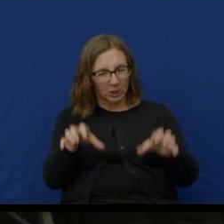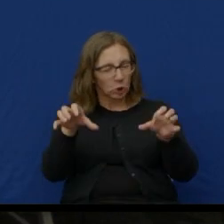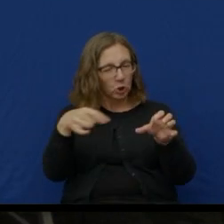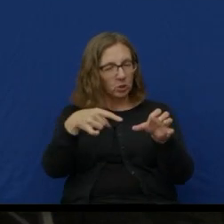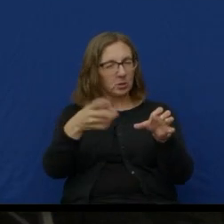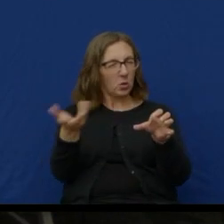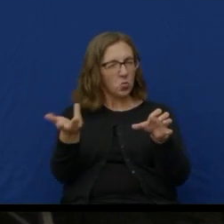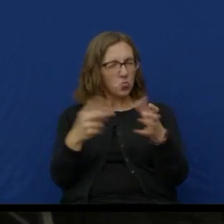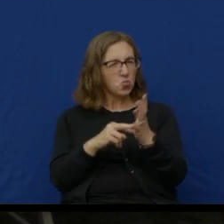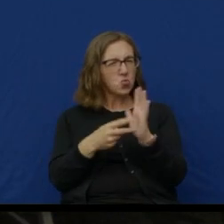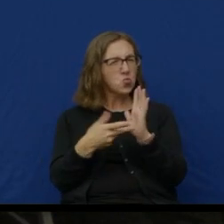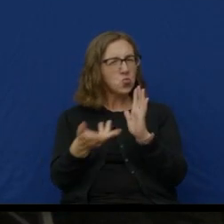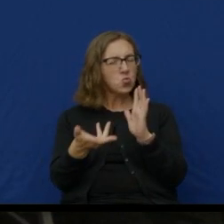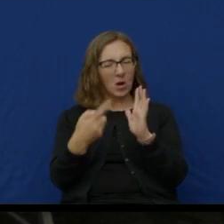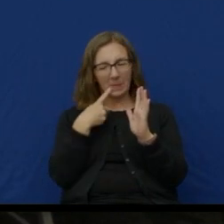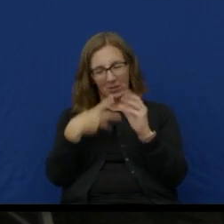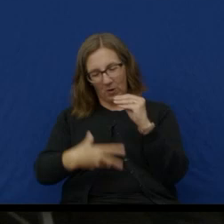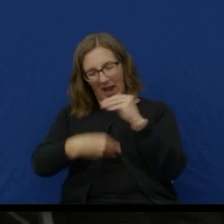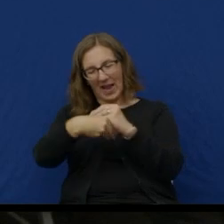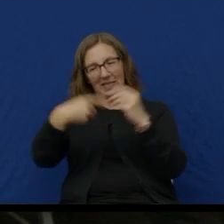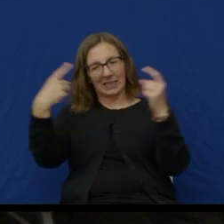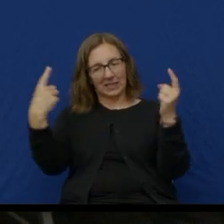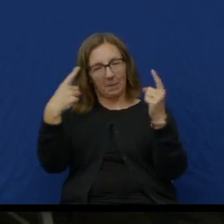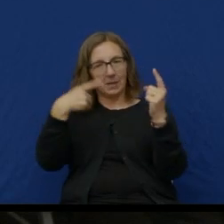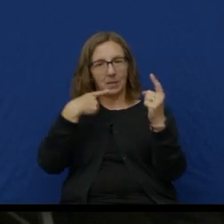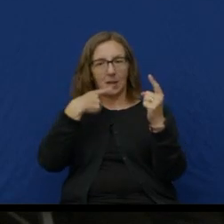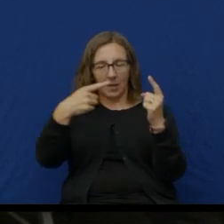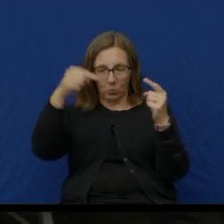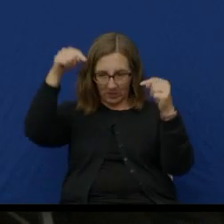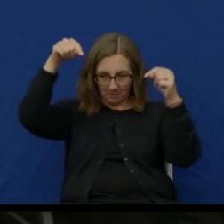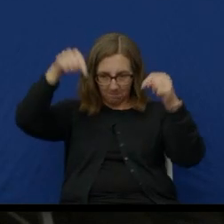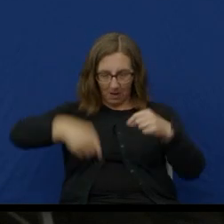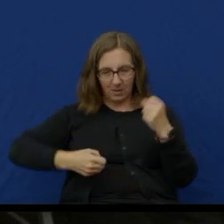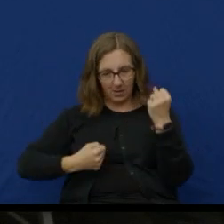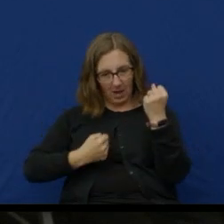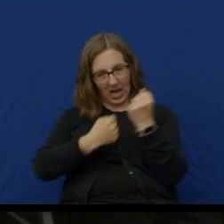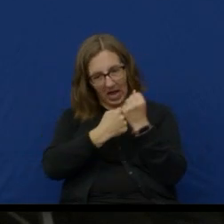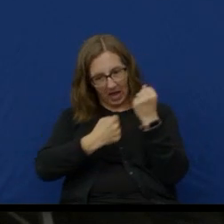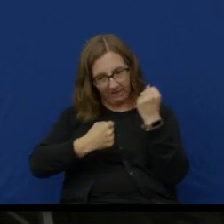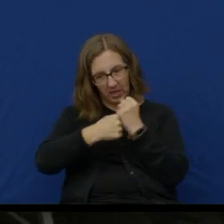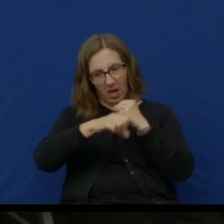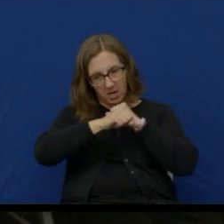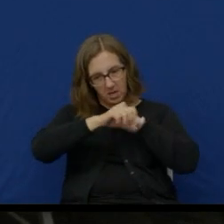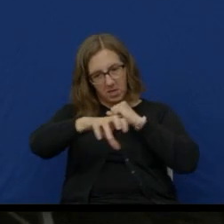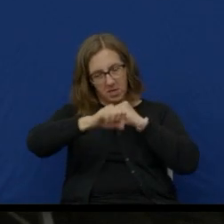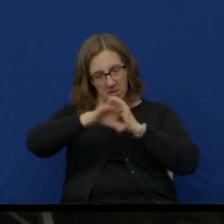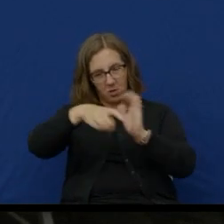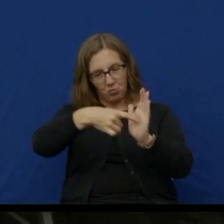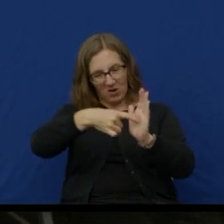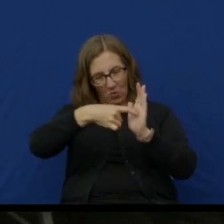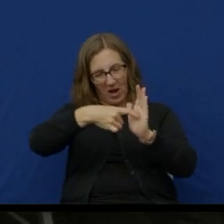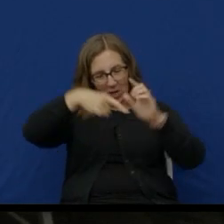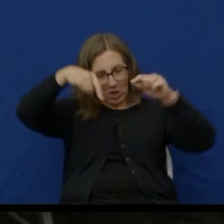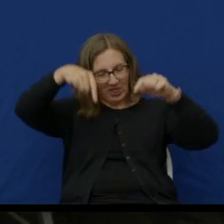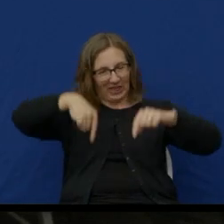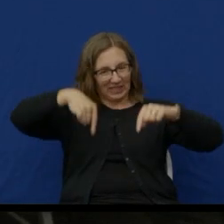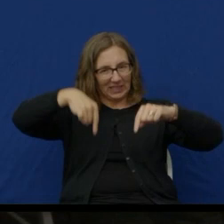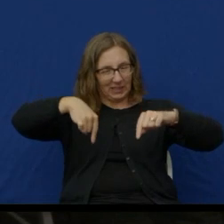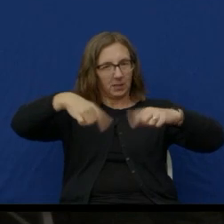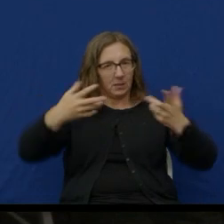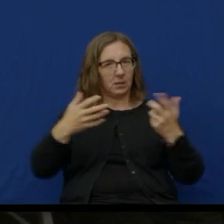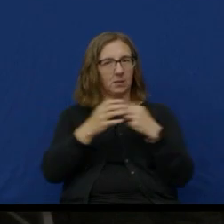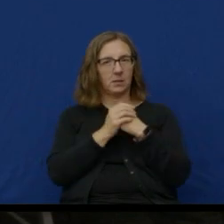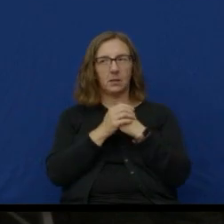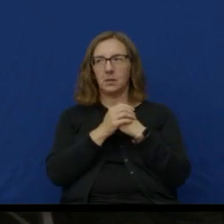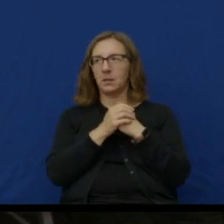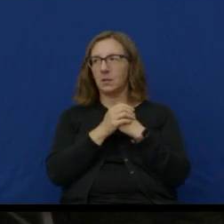Or put in something that says we got to advocate the heck out of this. You know, we got a good choir here in this room, maybe but